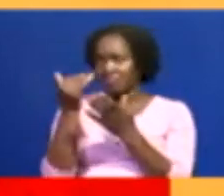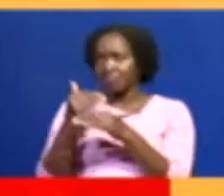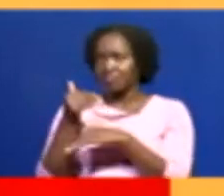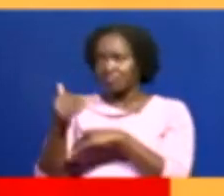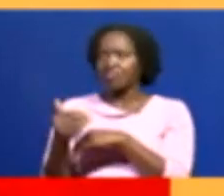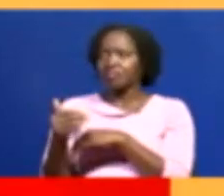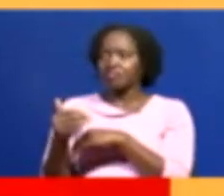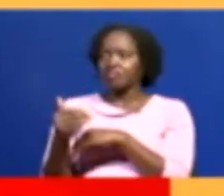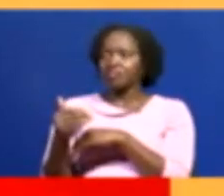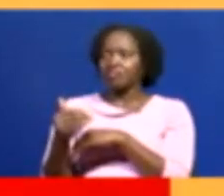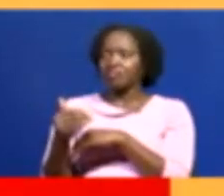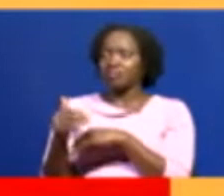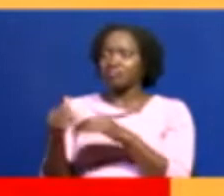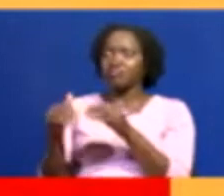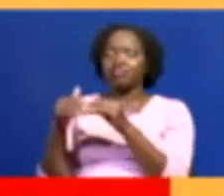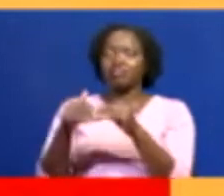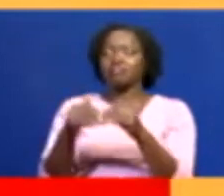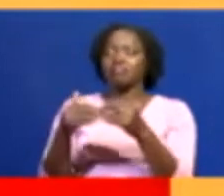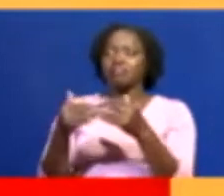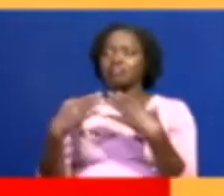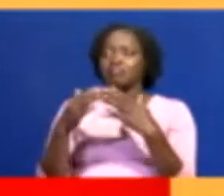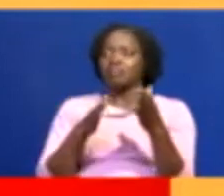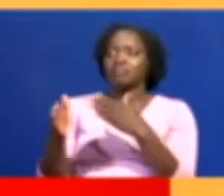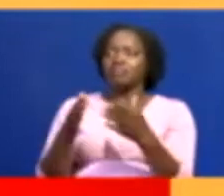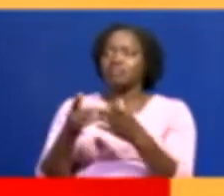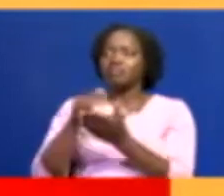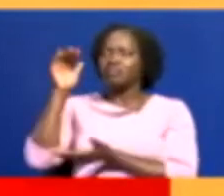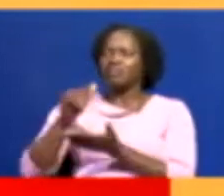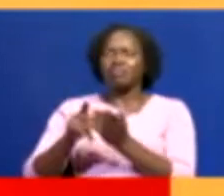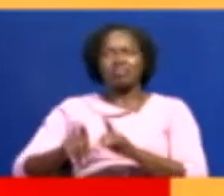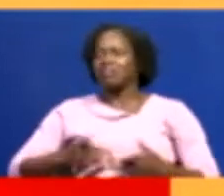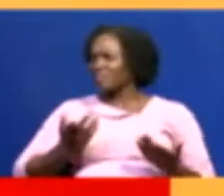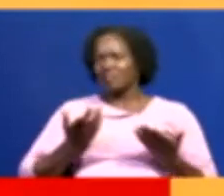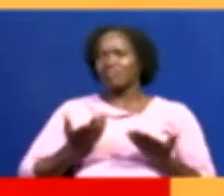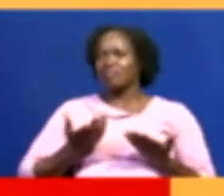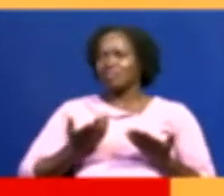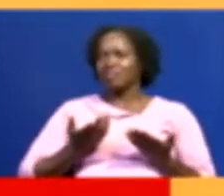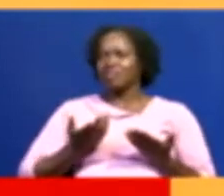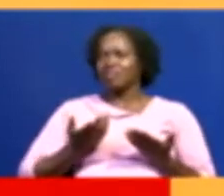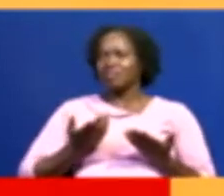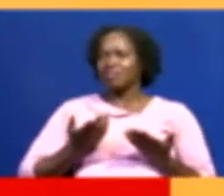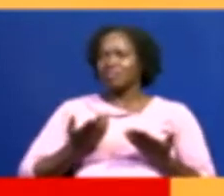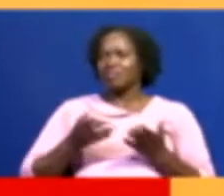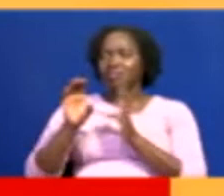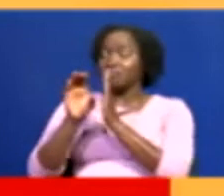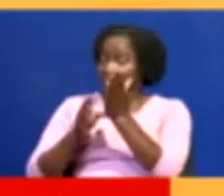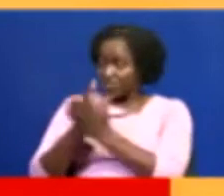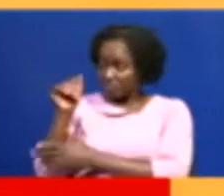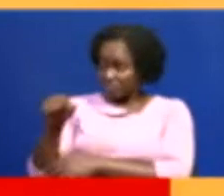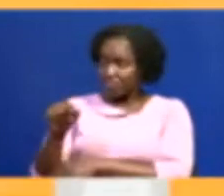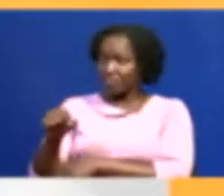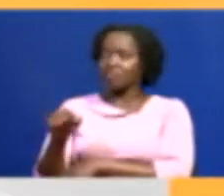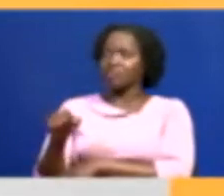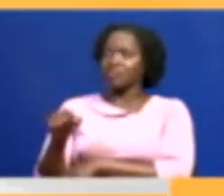you take the people to the streets, I don't see how that reduces the cost of living. Mm-hmm. In as much as it is a constitutional right, in as